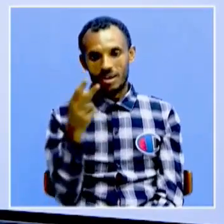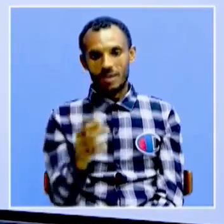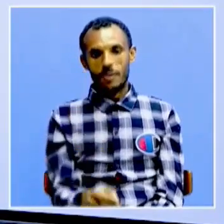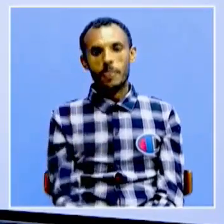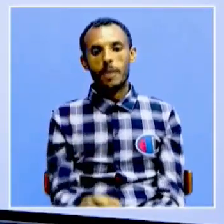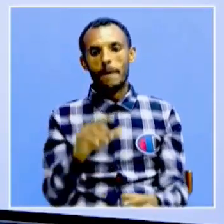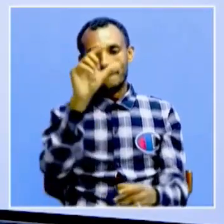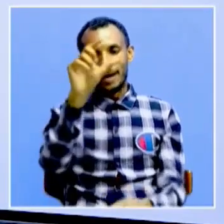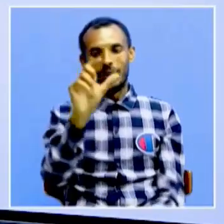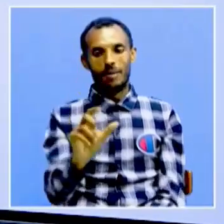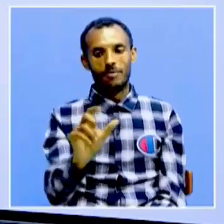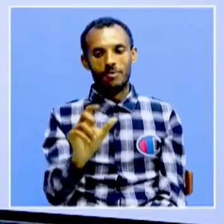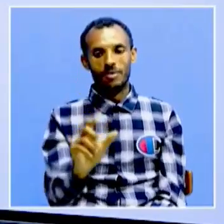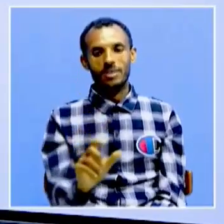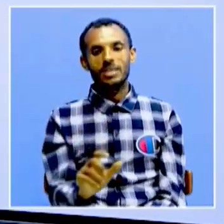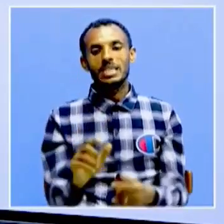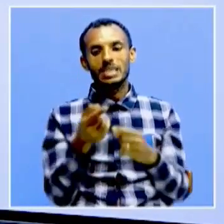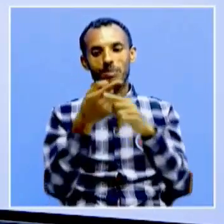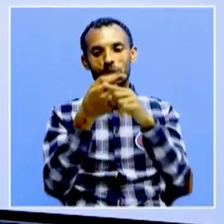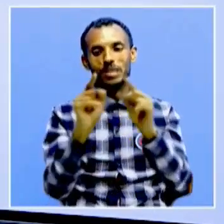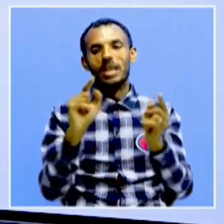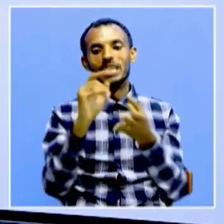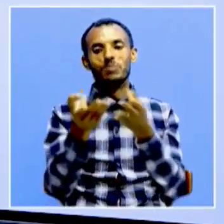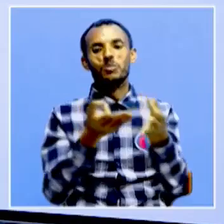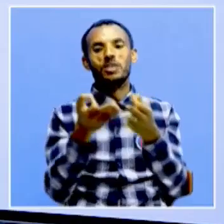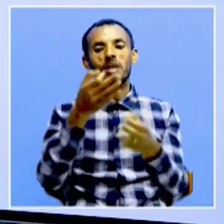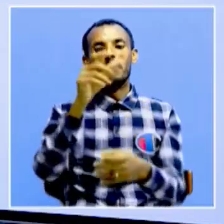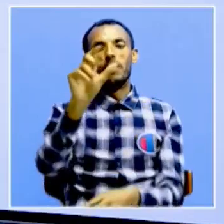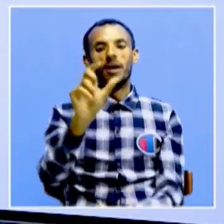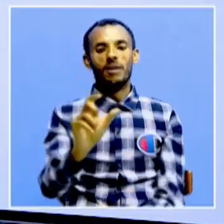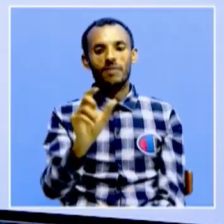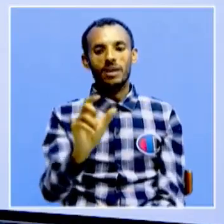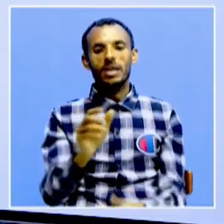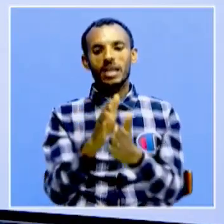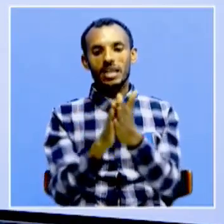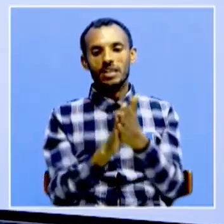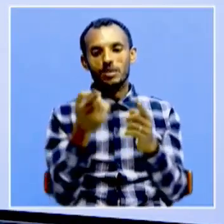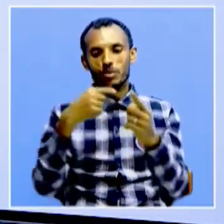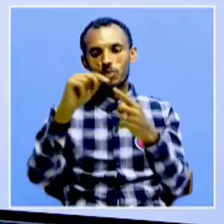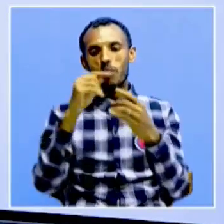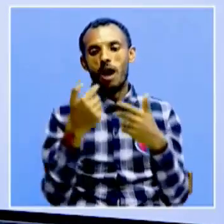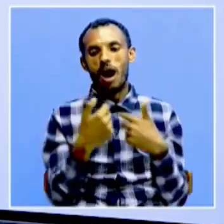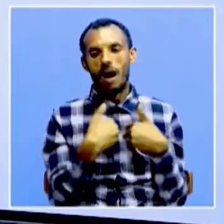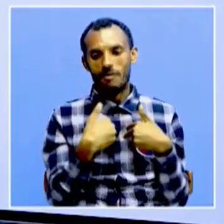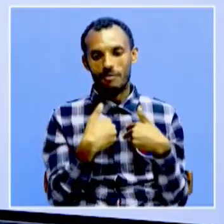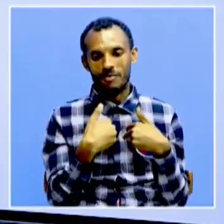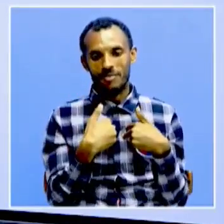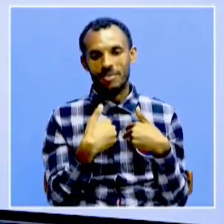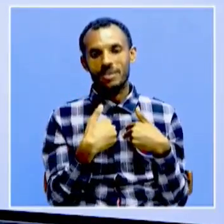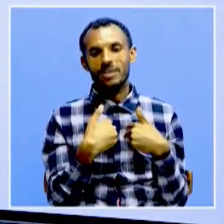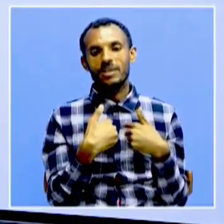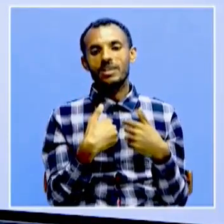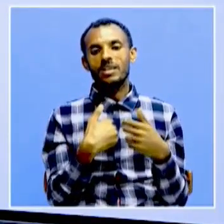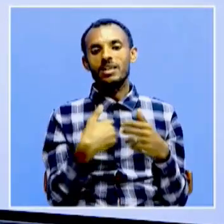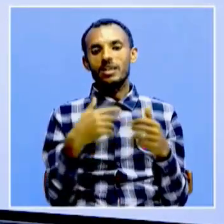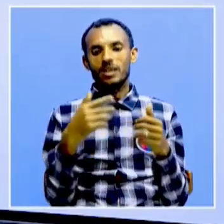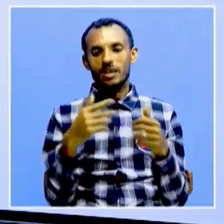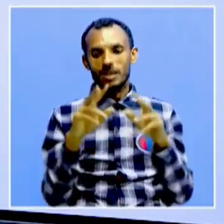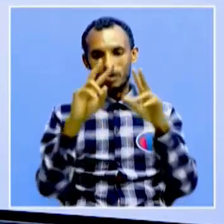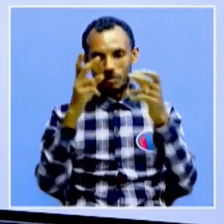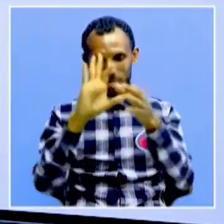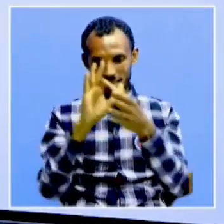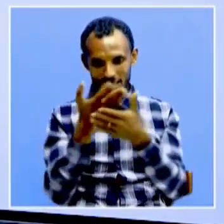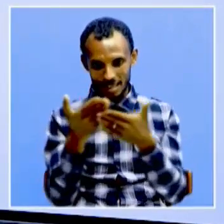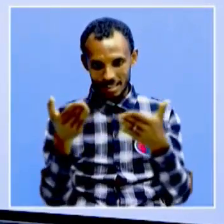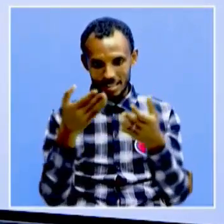A paragraph, especially expository paragraph, needs to have what? Needs to have, yes, a topic